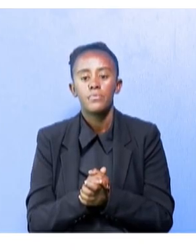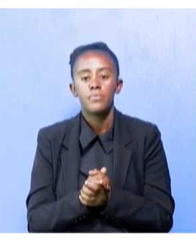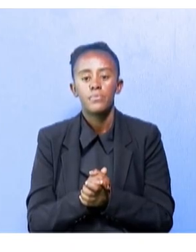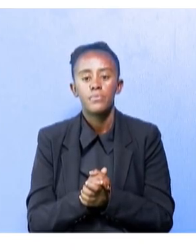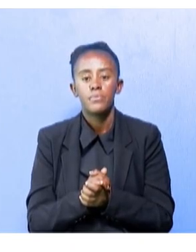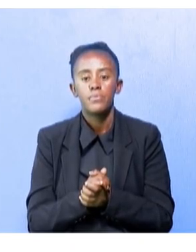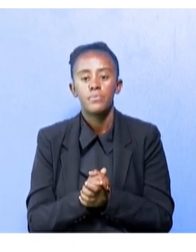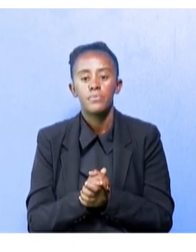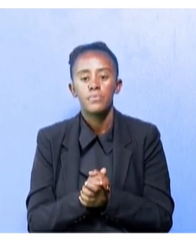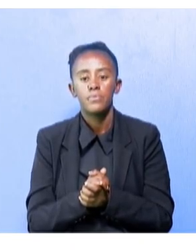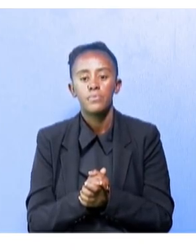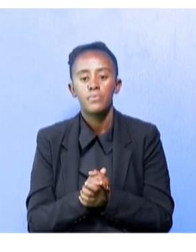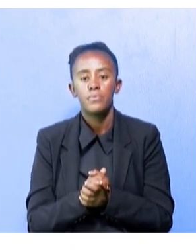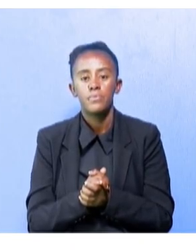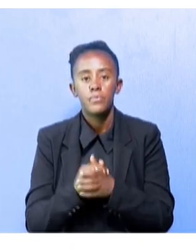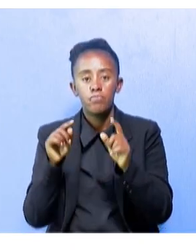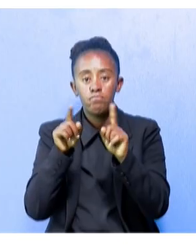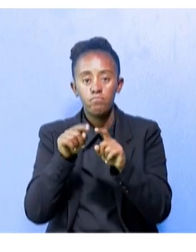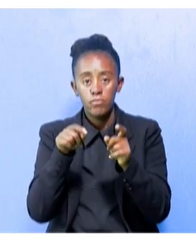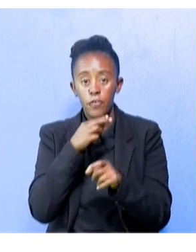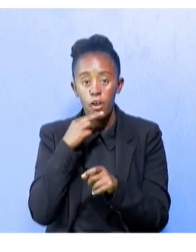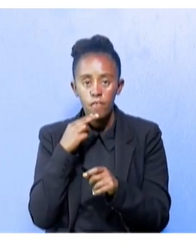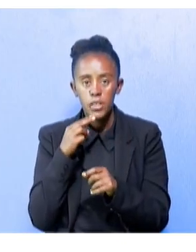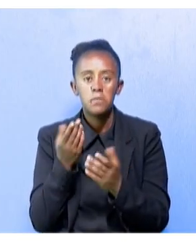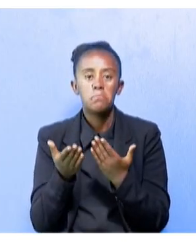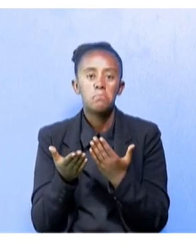past simple